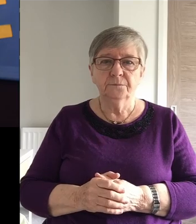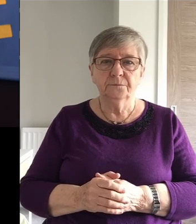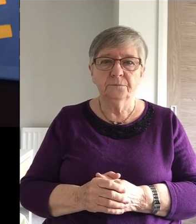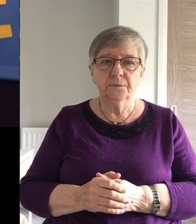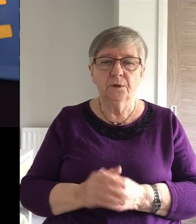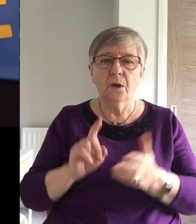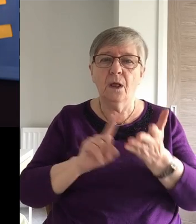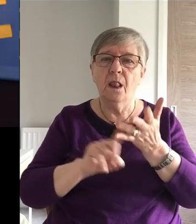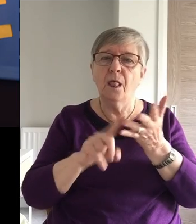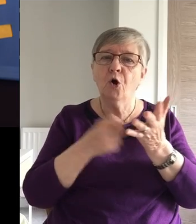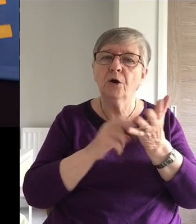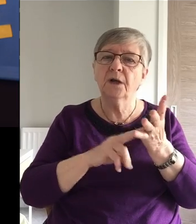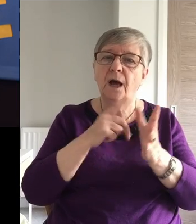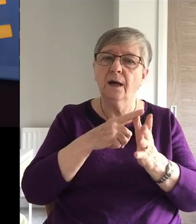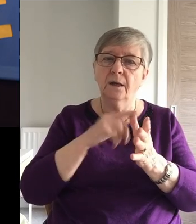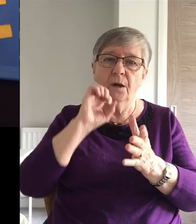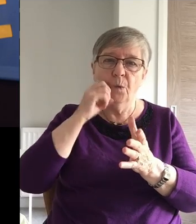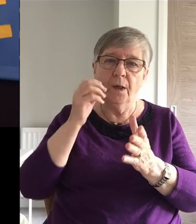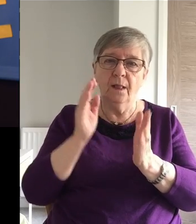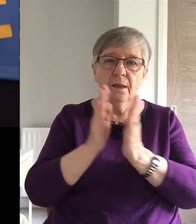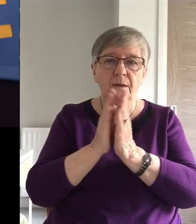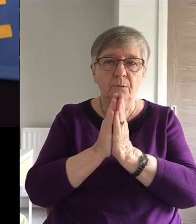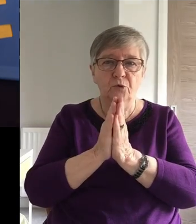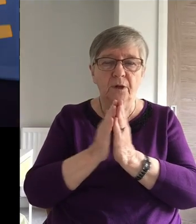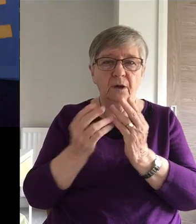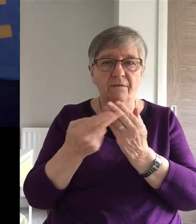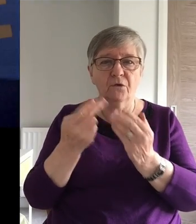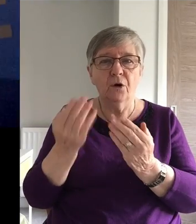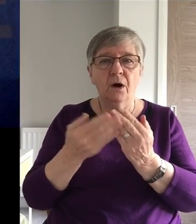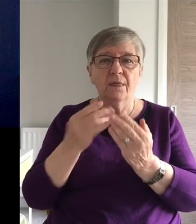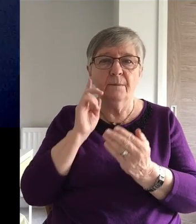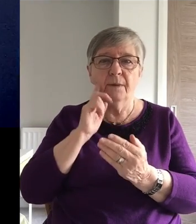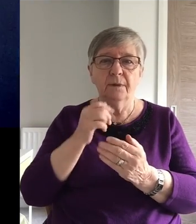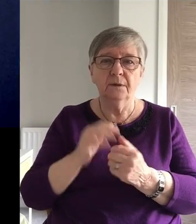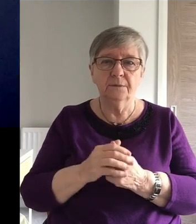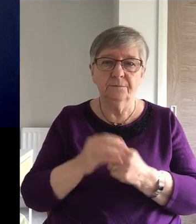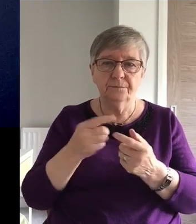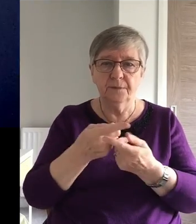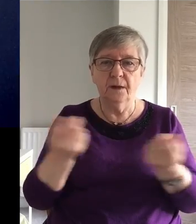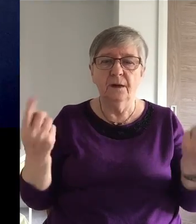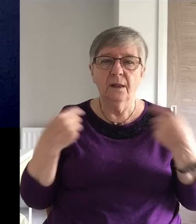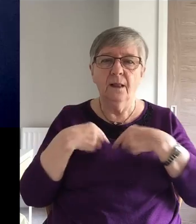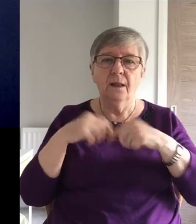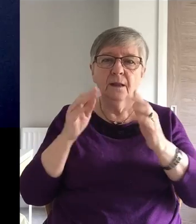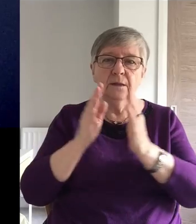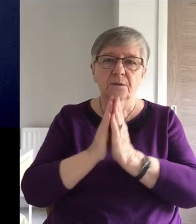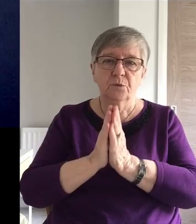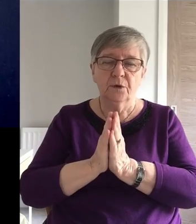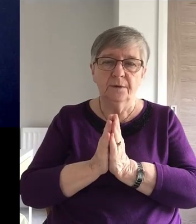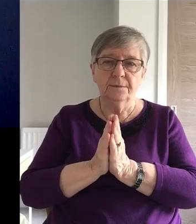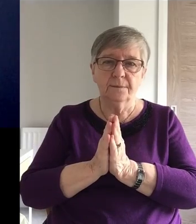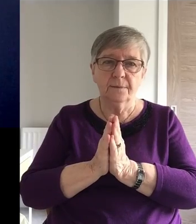Now, Lorna is going to lead us in our prayers for others. Let's pray.